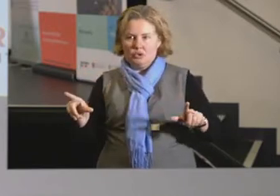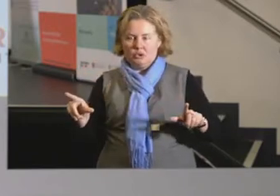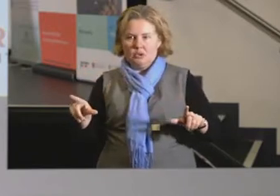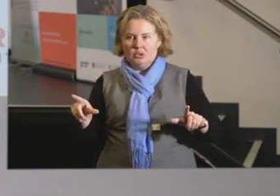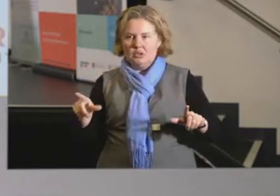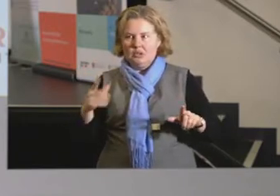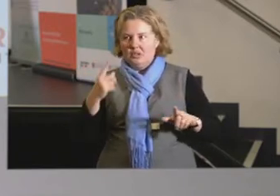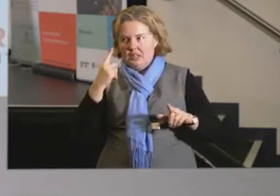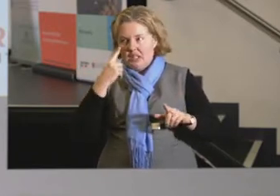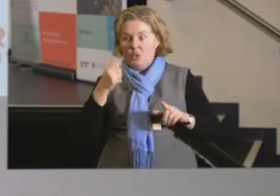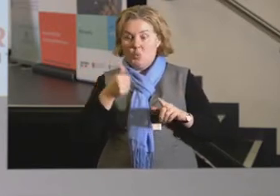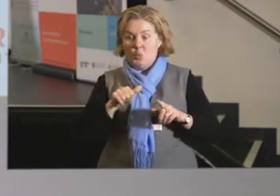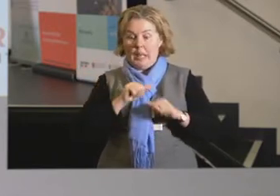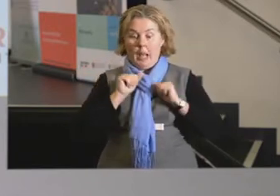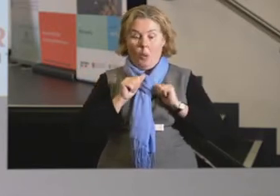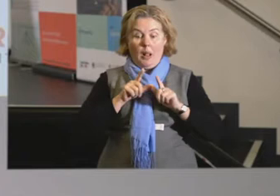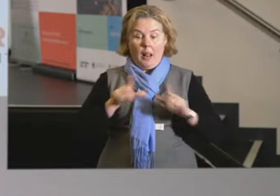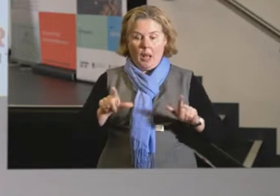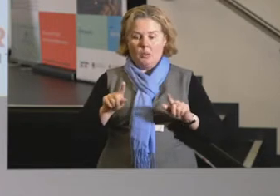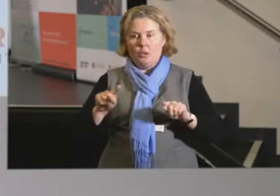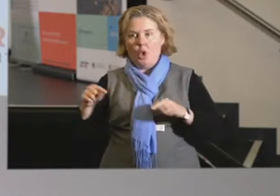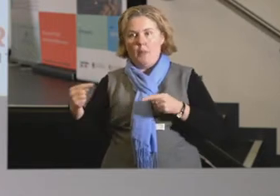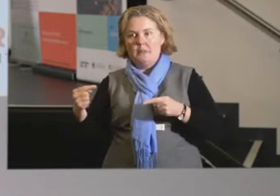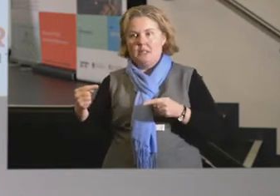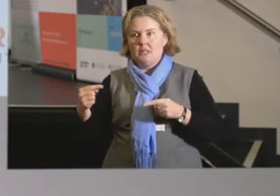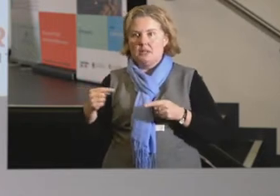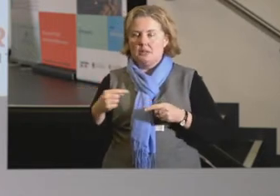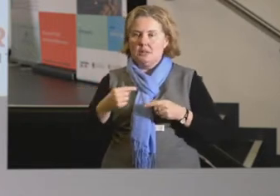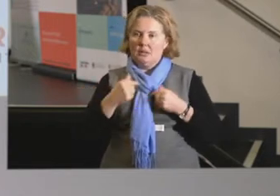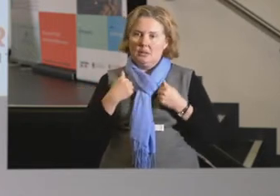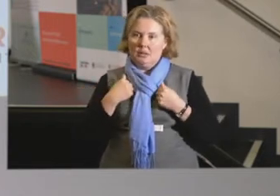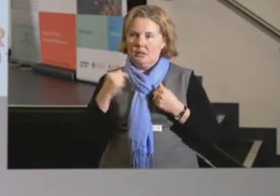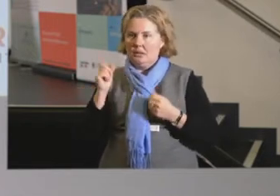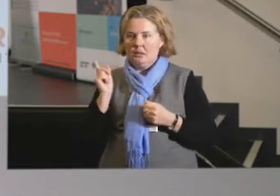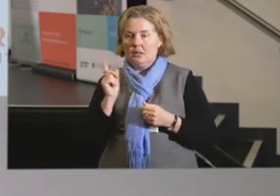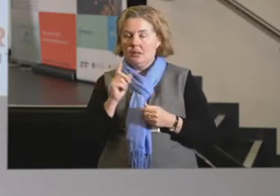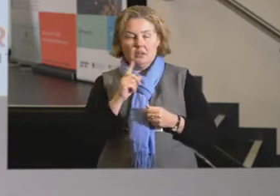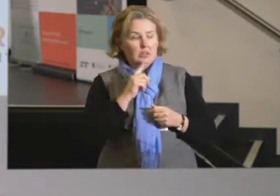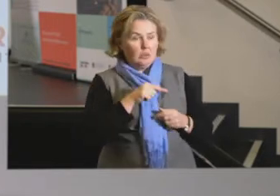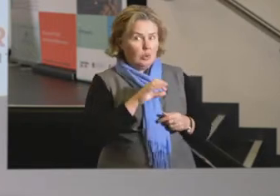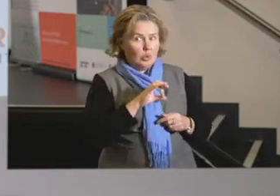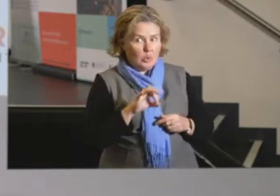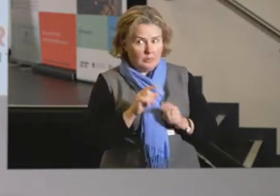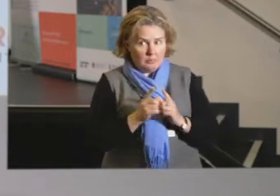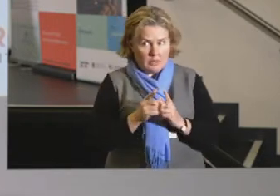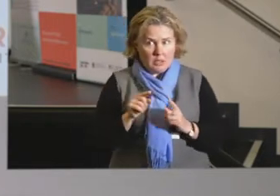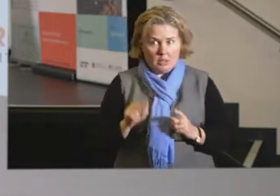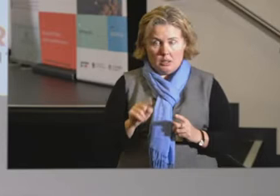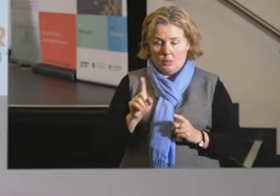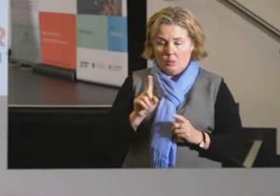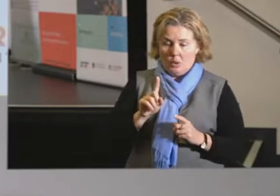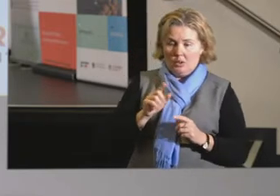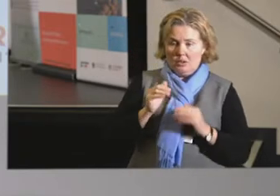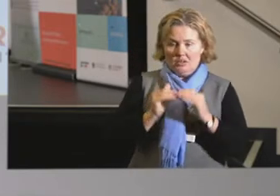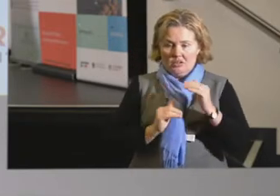against us. Or perhaps not addressing very basic parts of their identity that were important to them and giving a